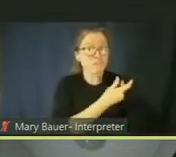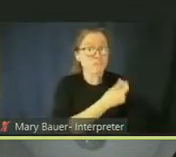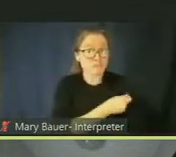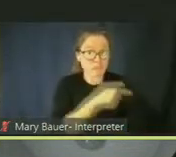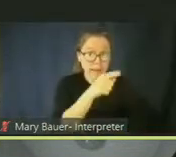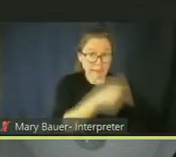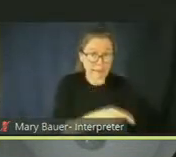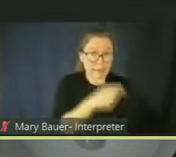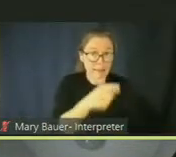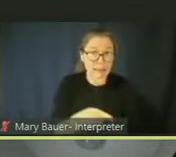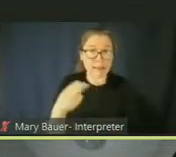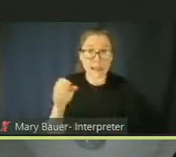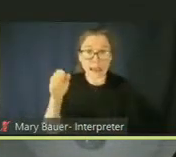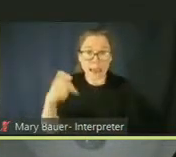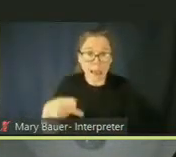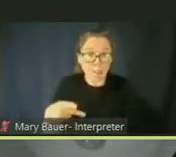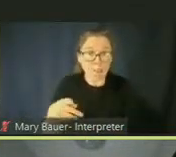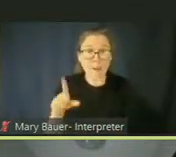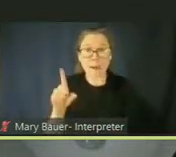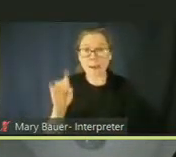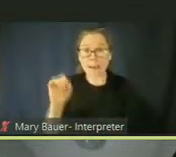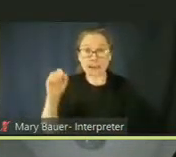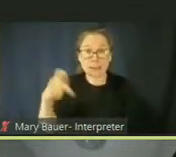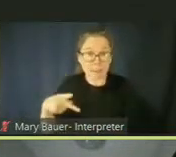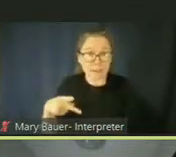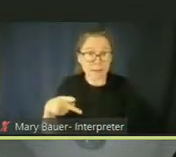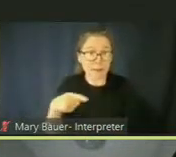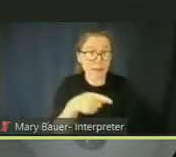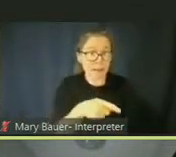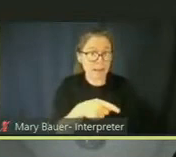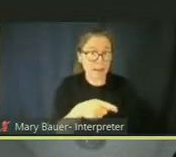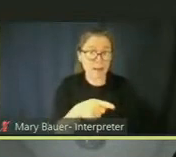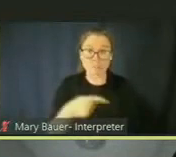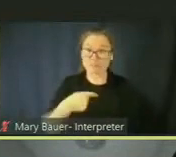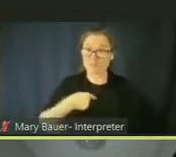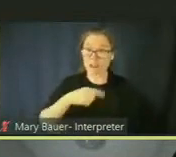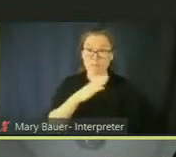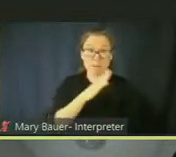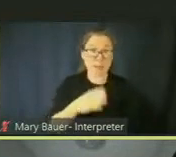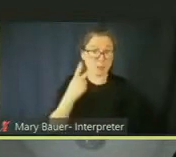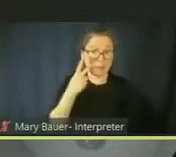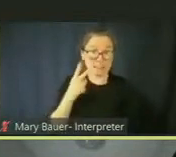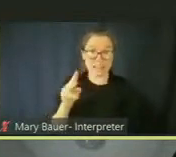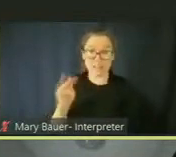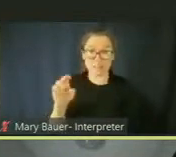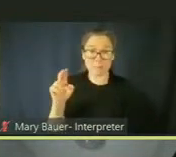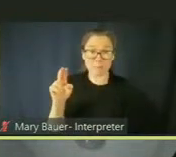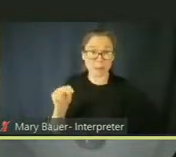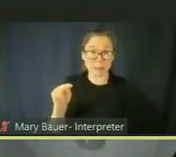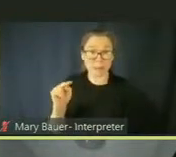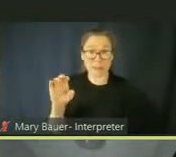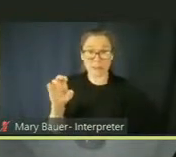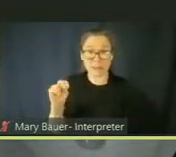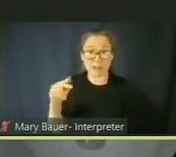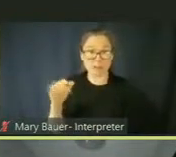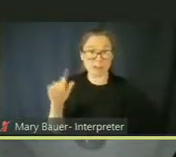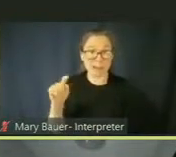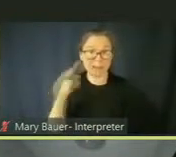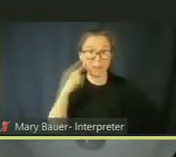like hepatitis, diphtheria. Myself, not having seen meningitis in about 10 years, and I've been practicing for